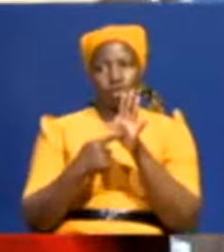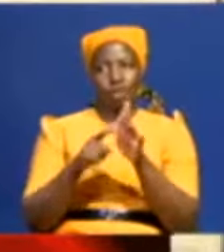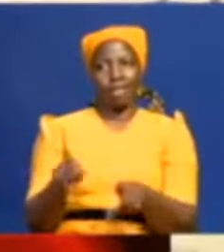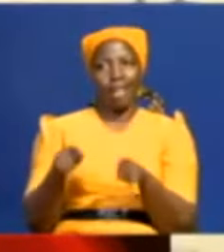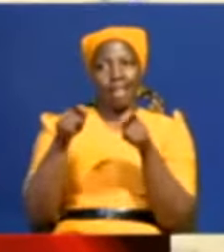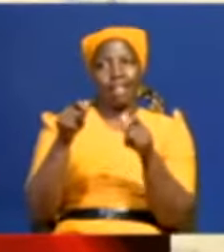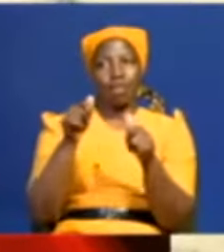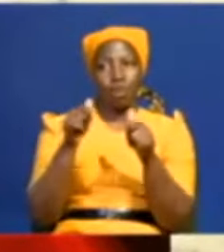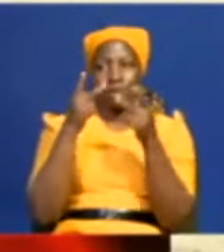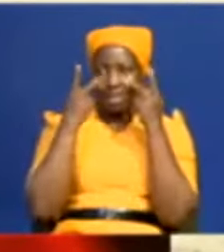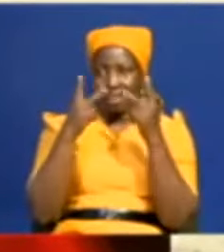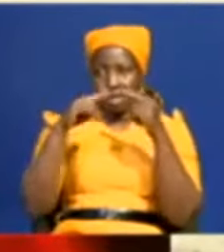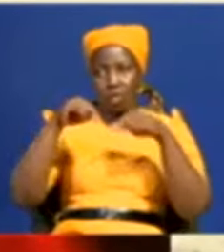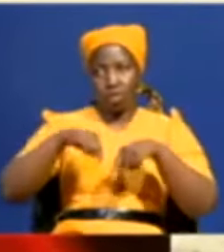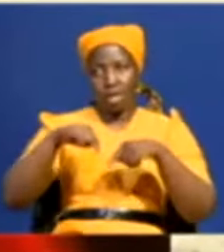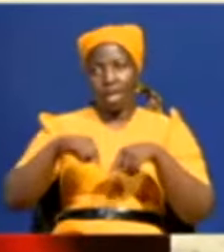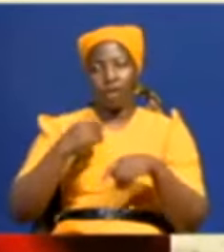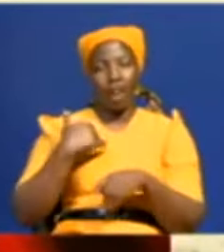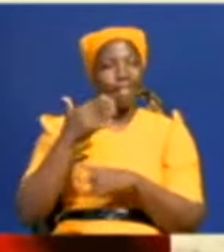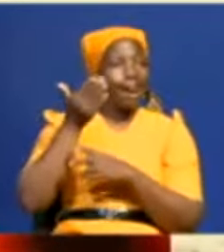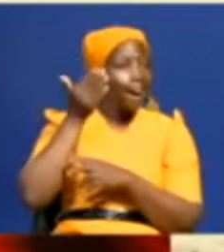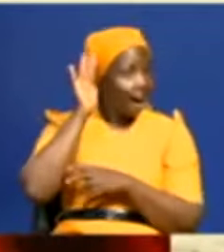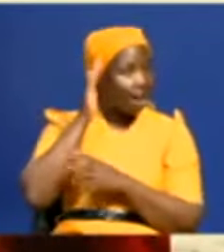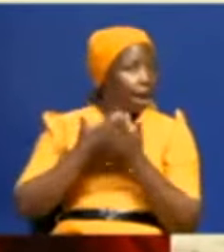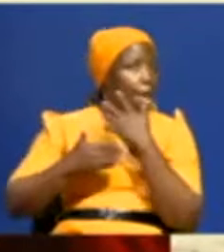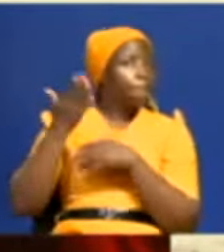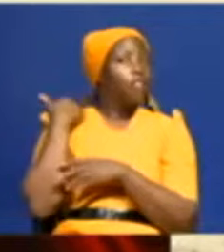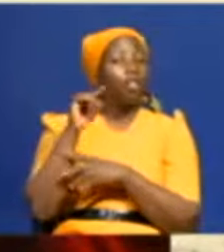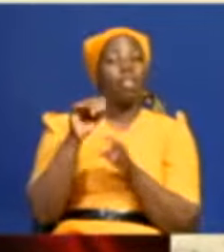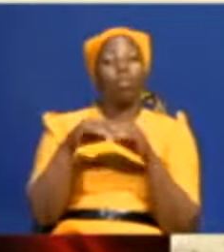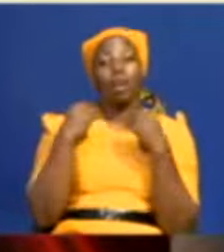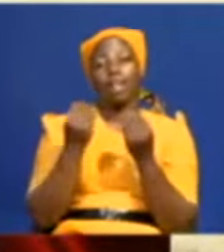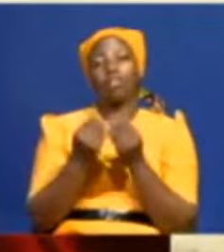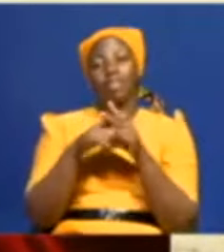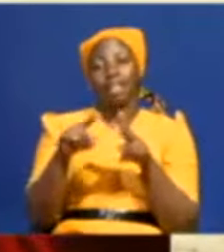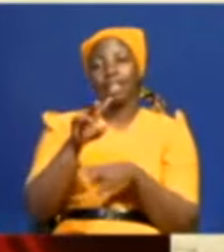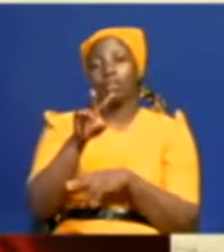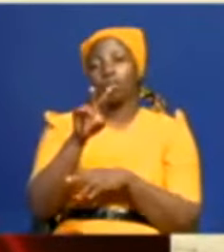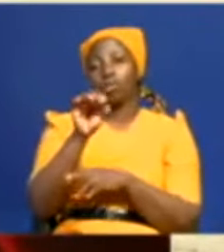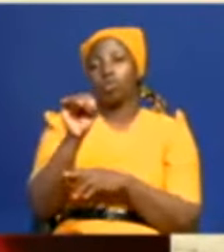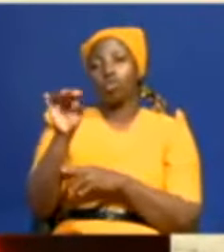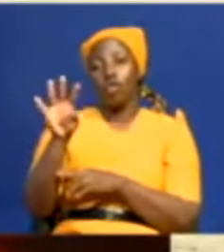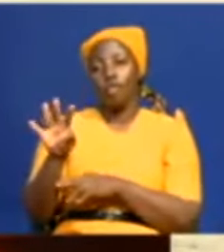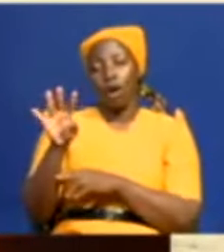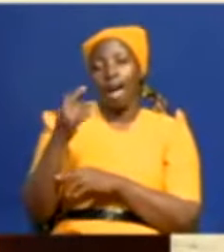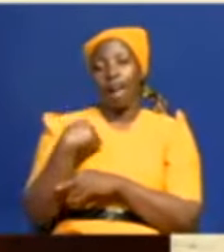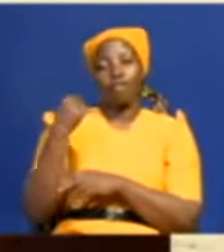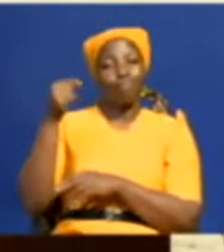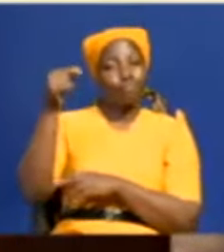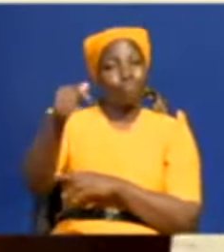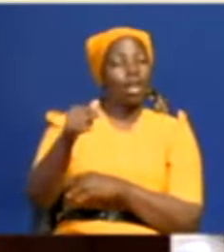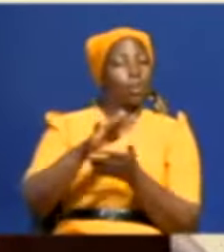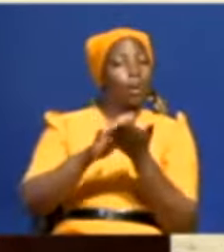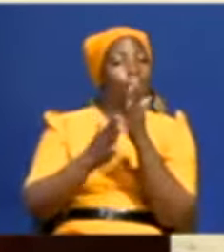today. As you've heard before, this organization began in 2004, and it has run all along